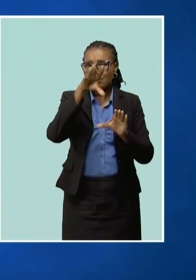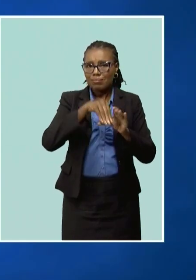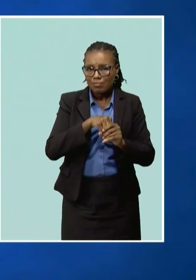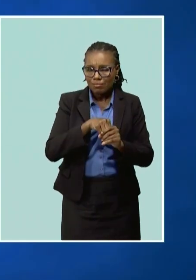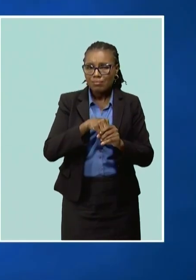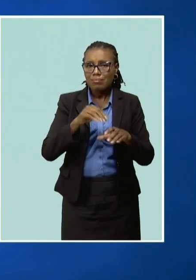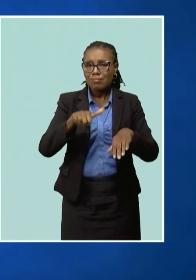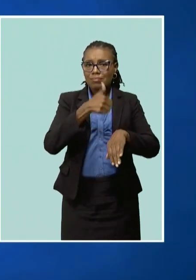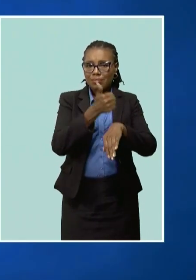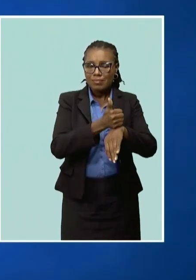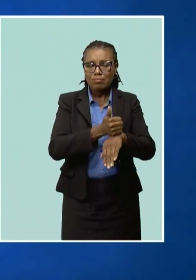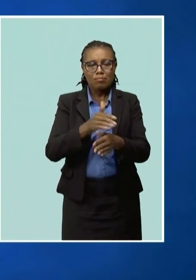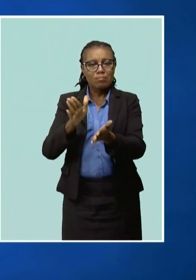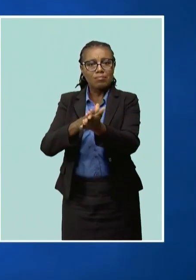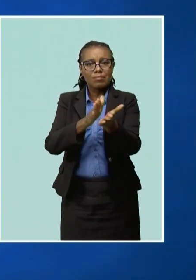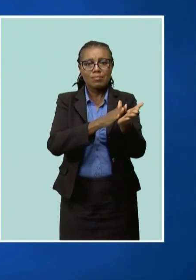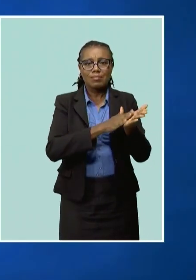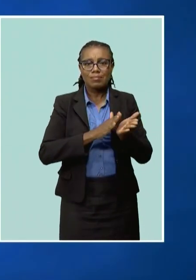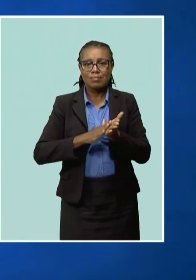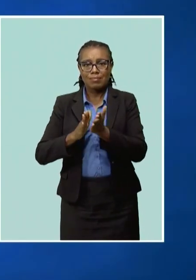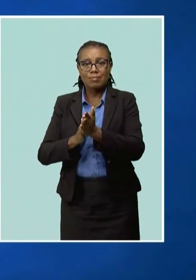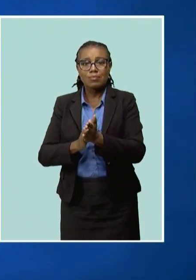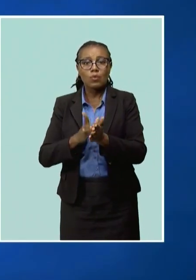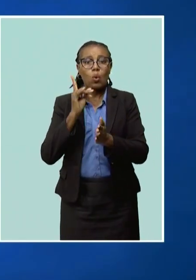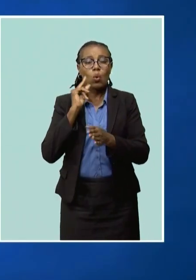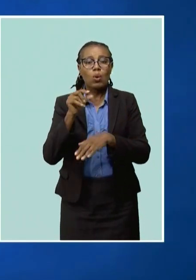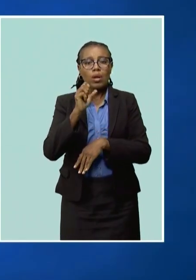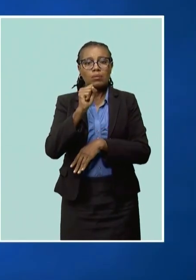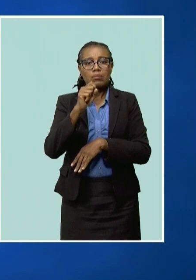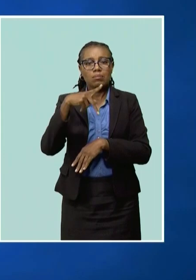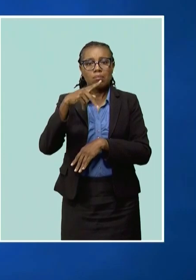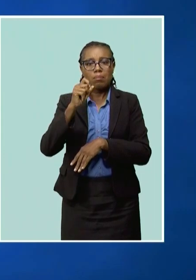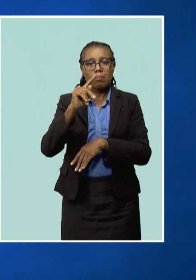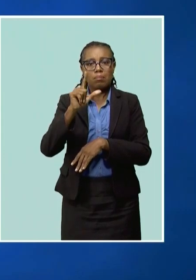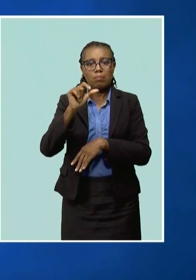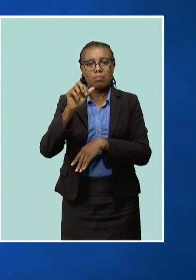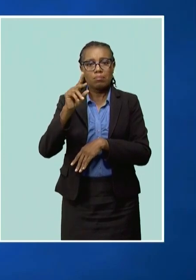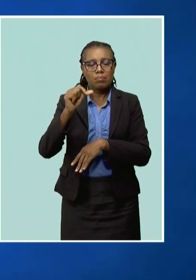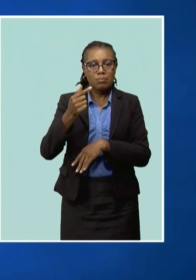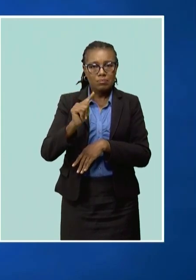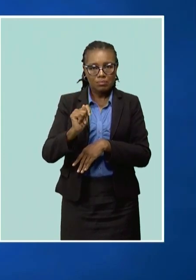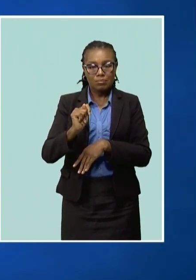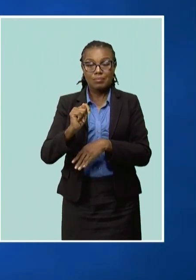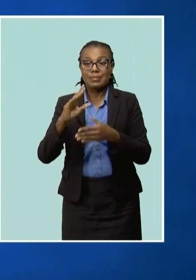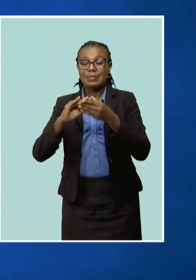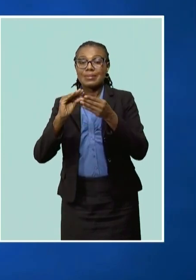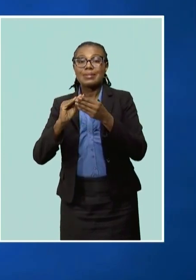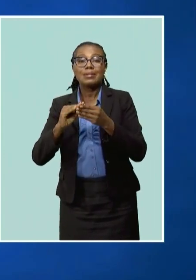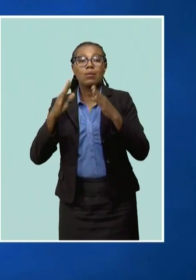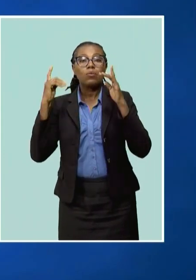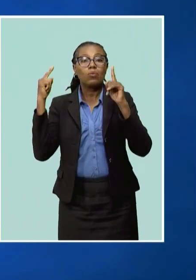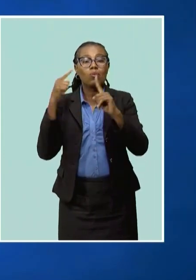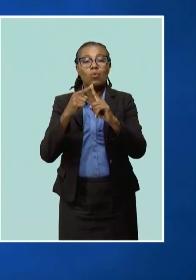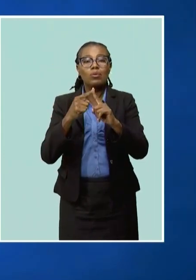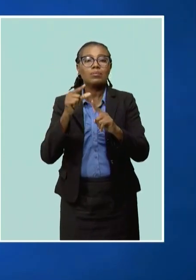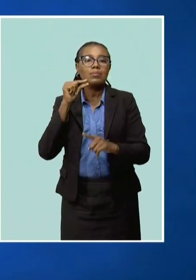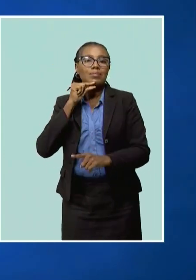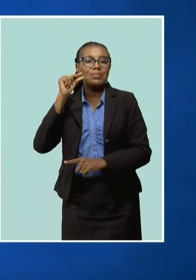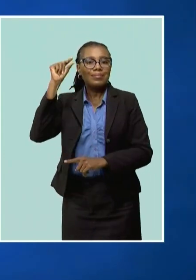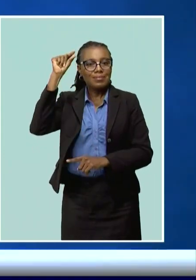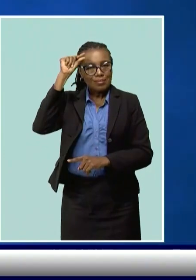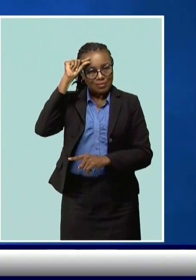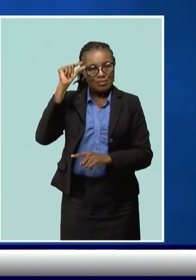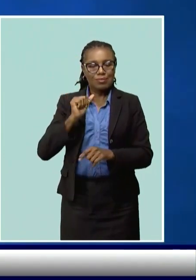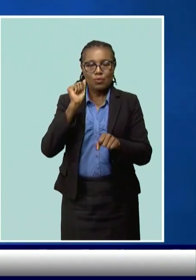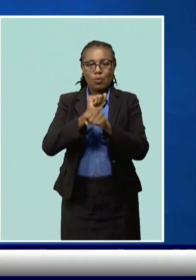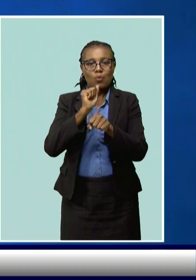of this first stage of our Spotlight initiative was the creation of a gender-based violence workplace